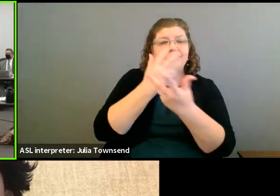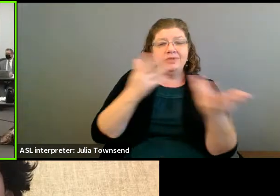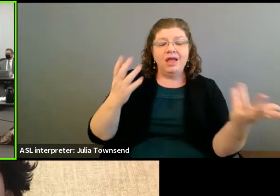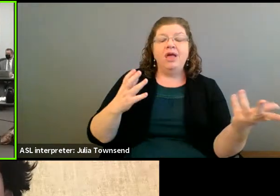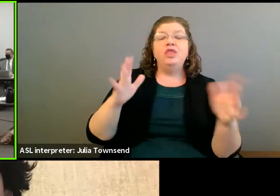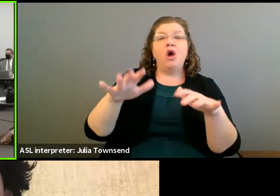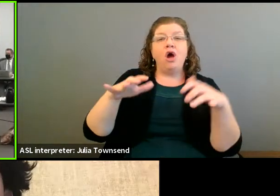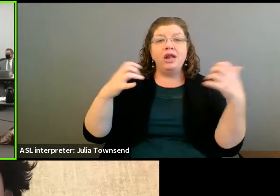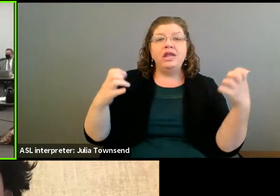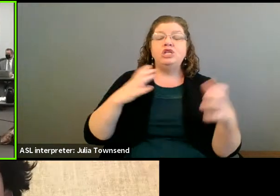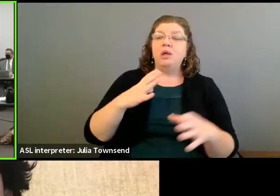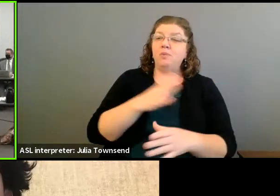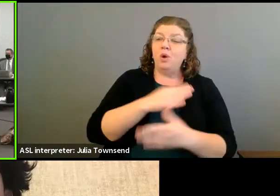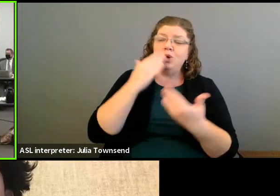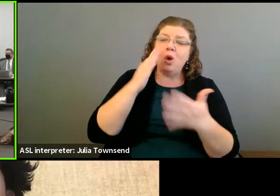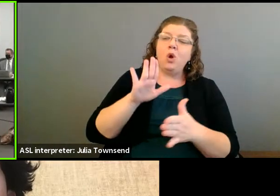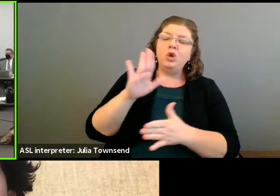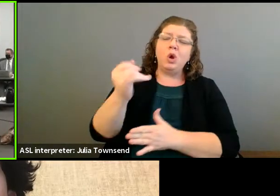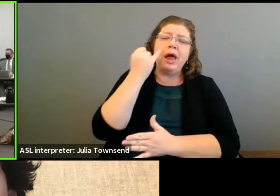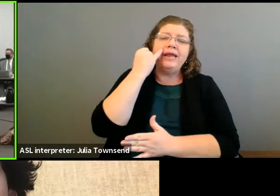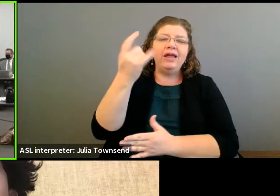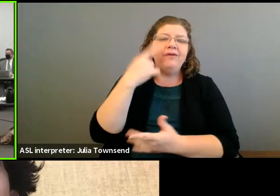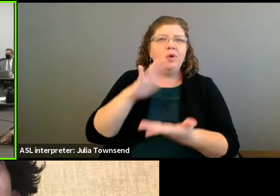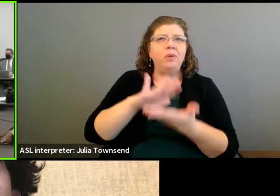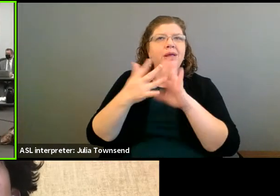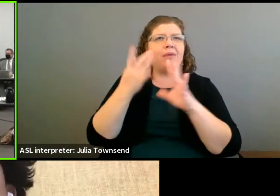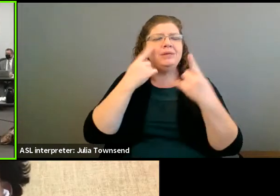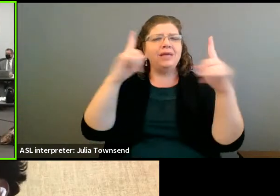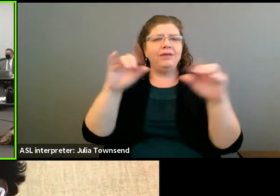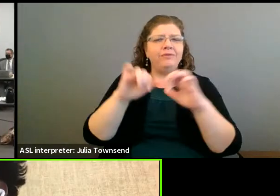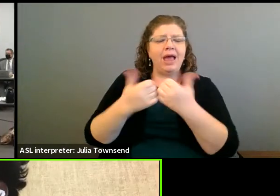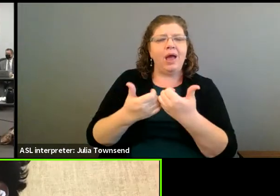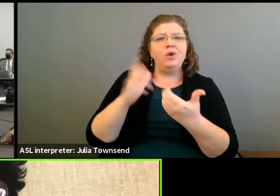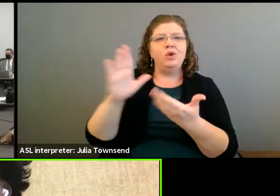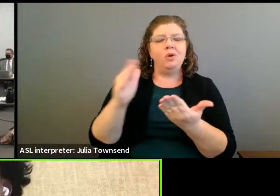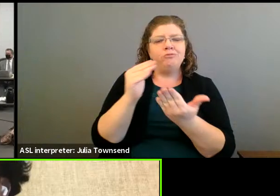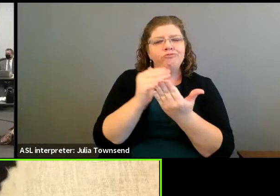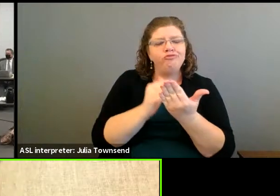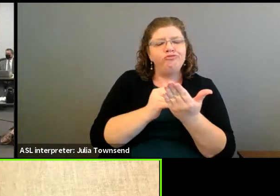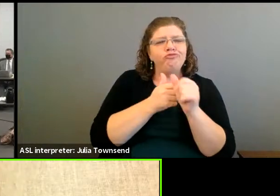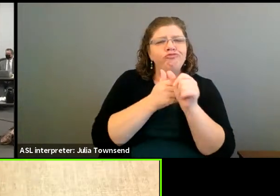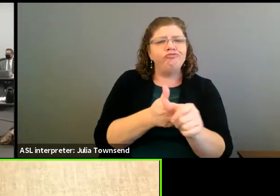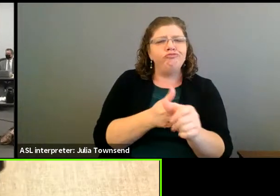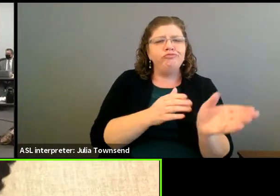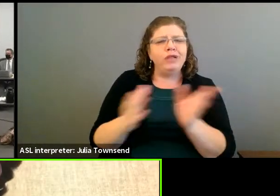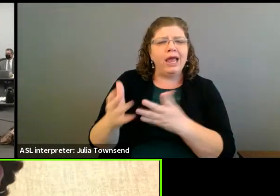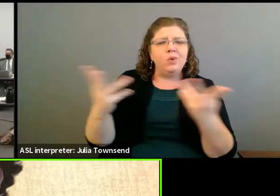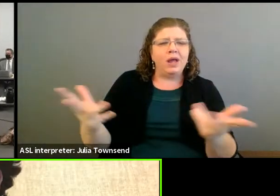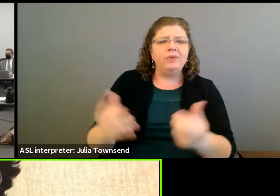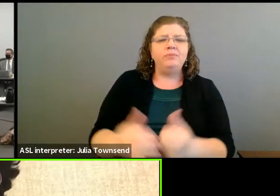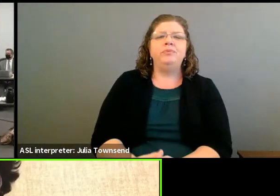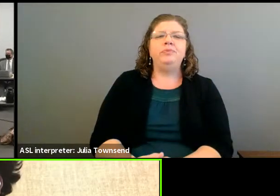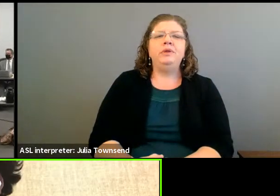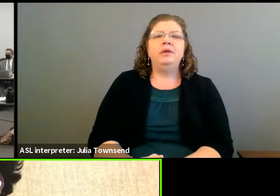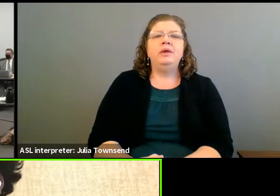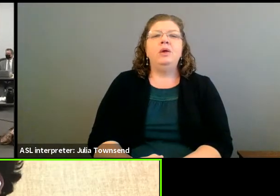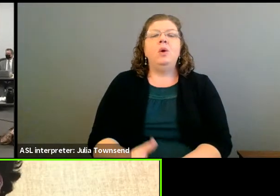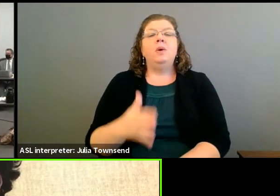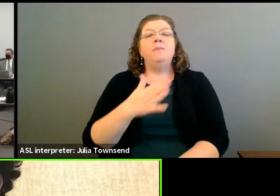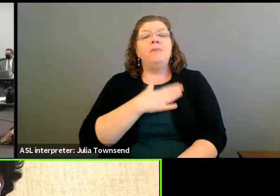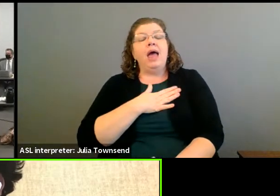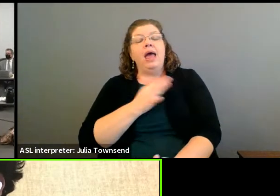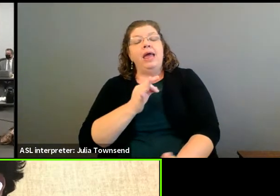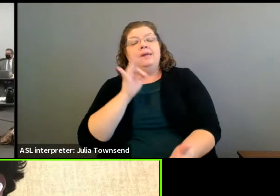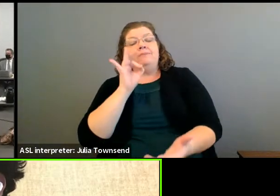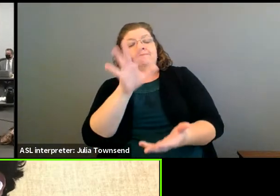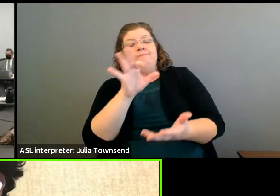know what was your recipe for being successful? Hi. Well, my recipe was like